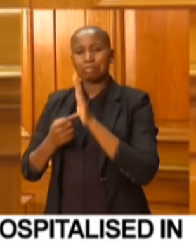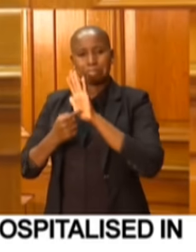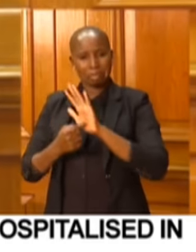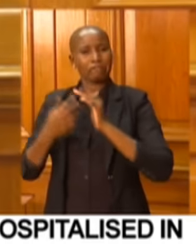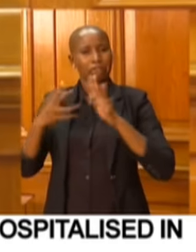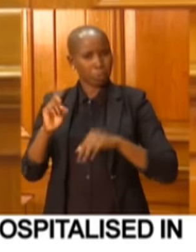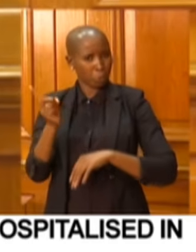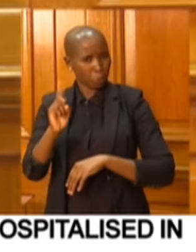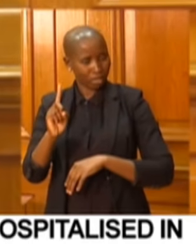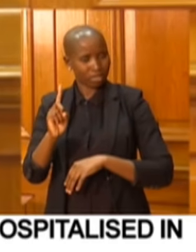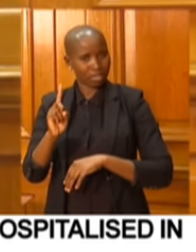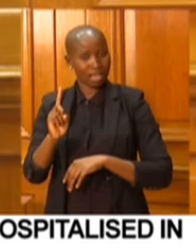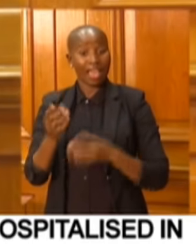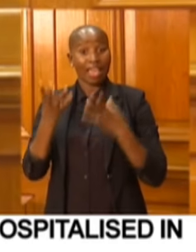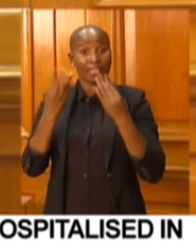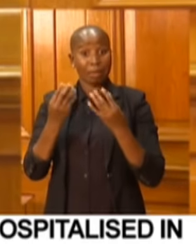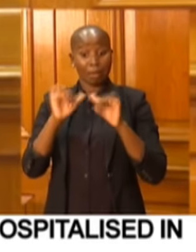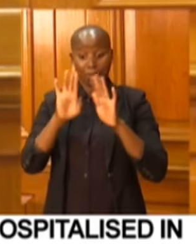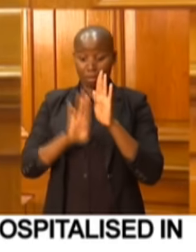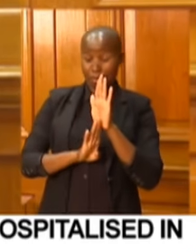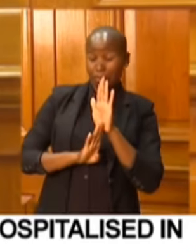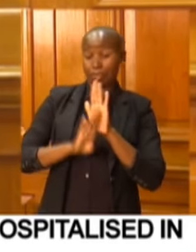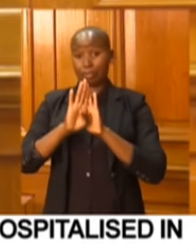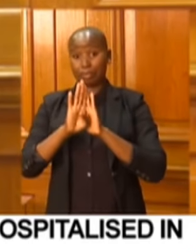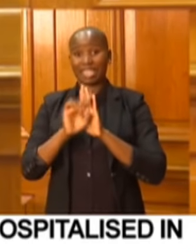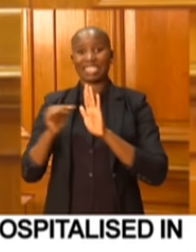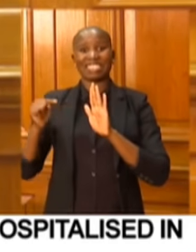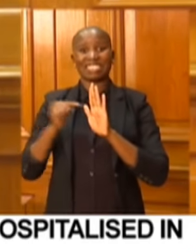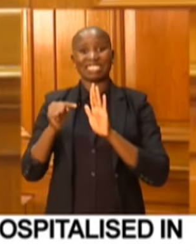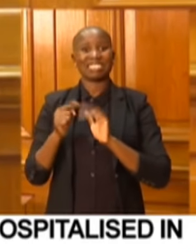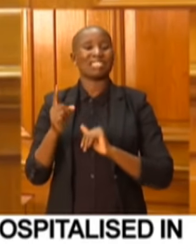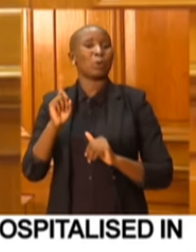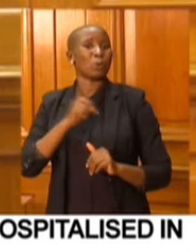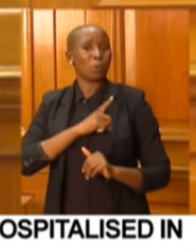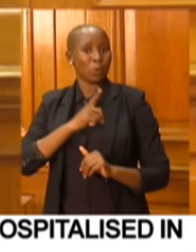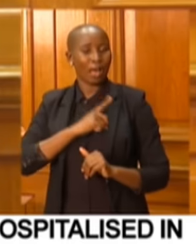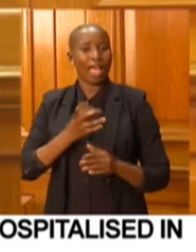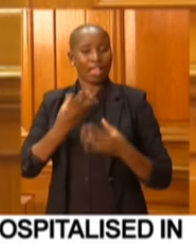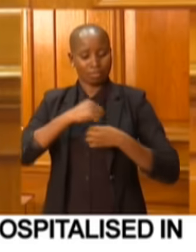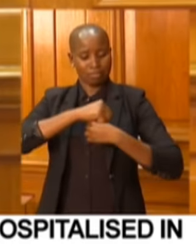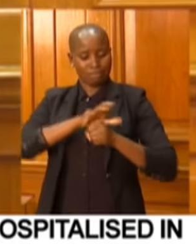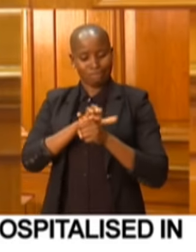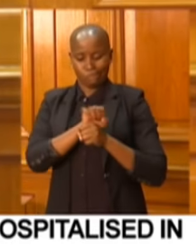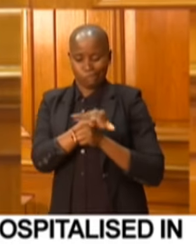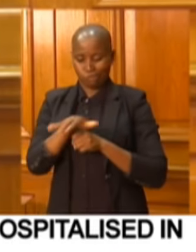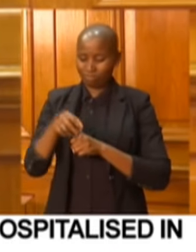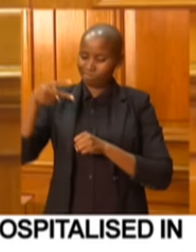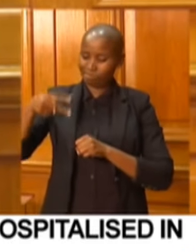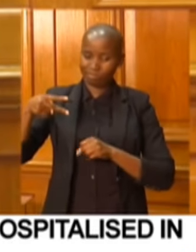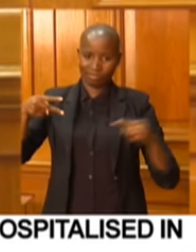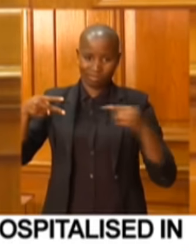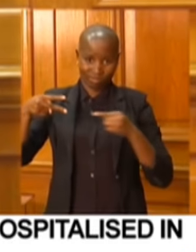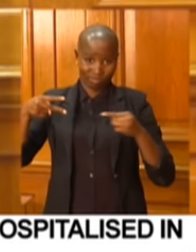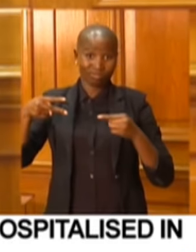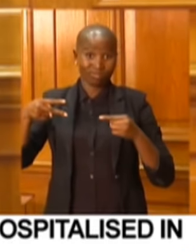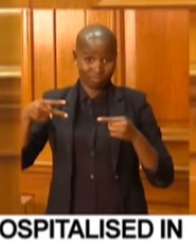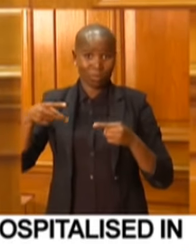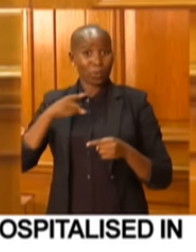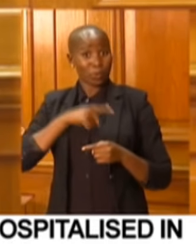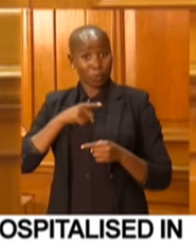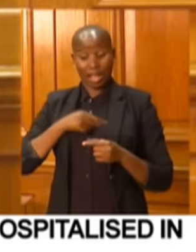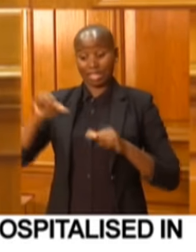infections is largely driven by a variant of the coronavirus known, as we've been told by our